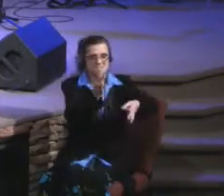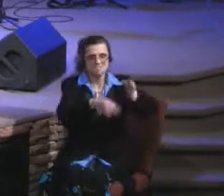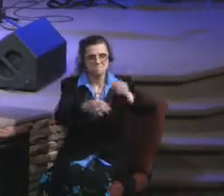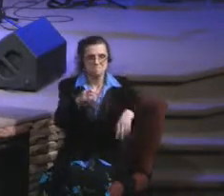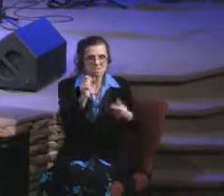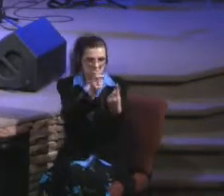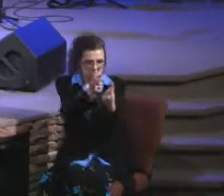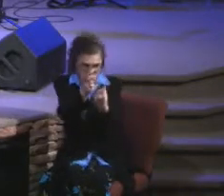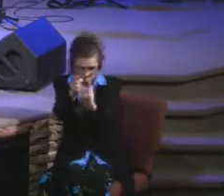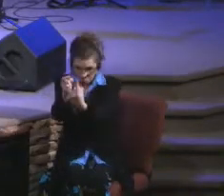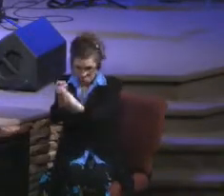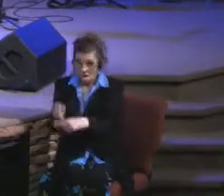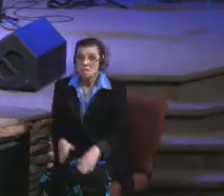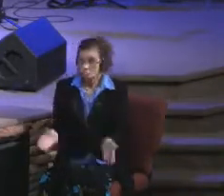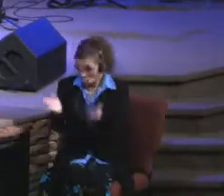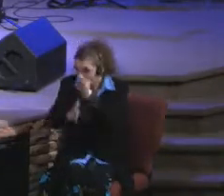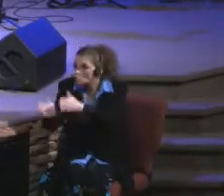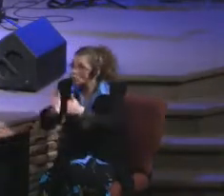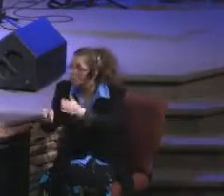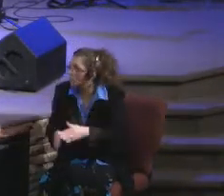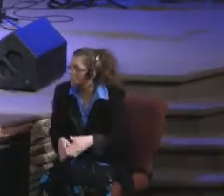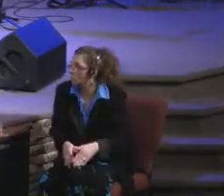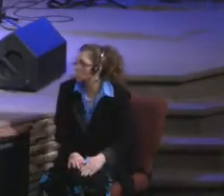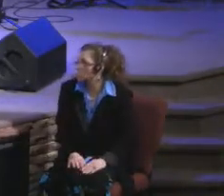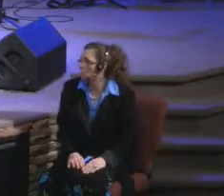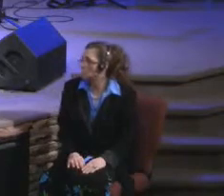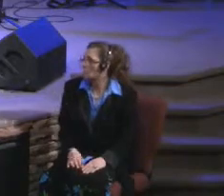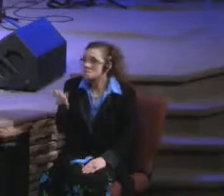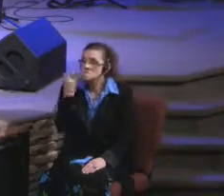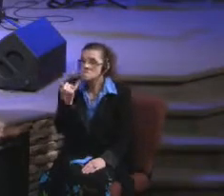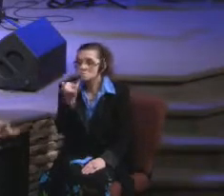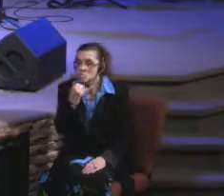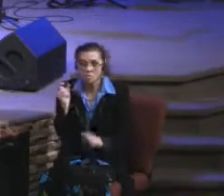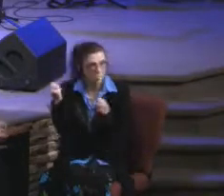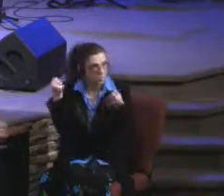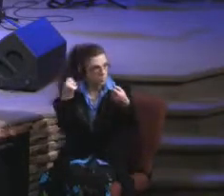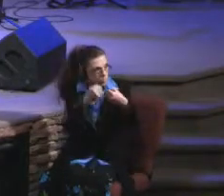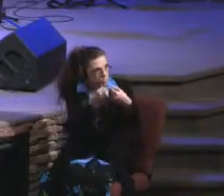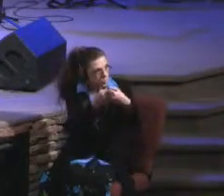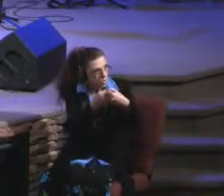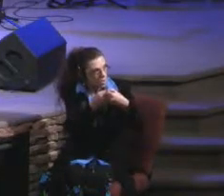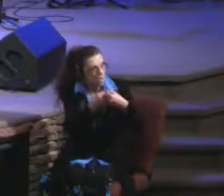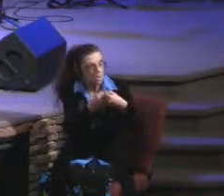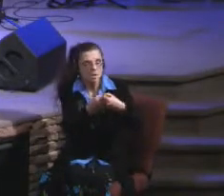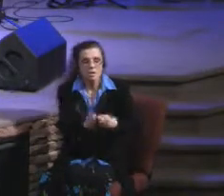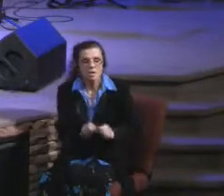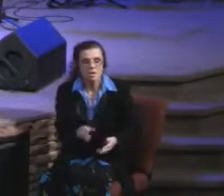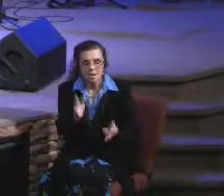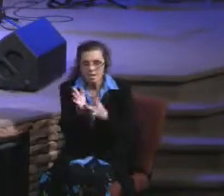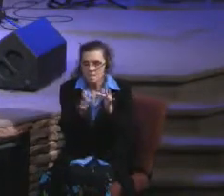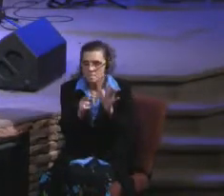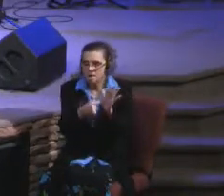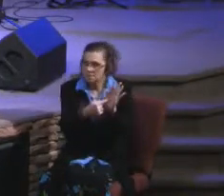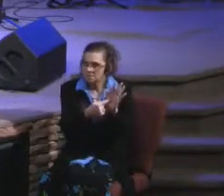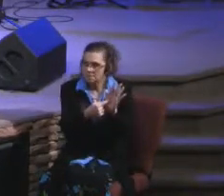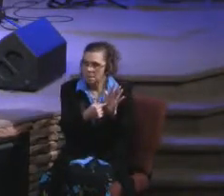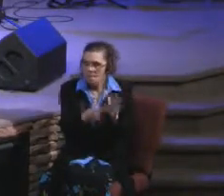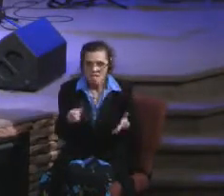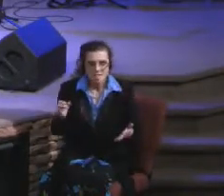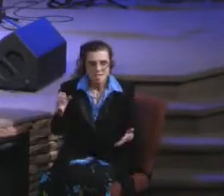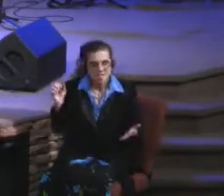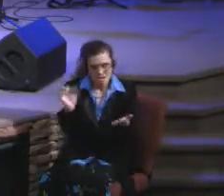everybody. Amen, that's going to get you in trouble. But the Israelites went against them, sent 2,000 or 3,000 men up there, and the Bible said that they